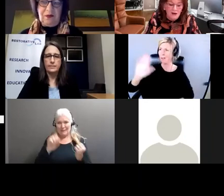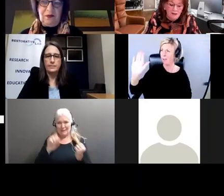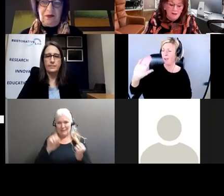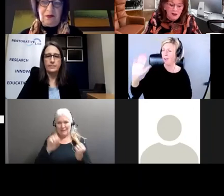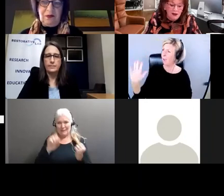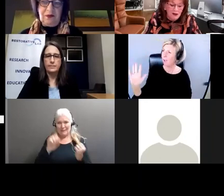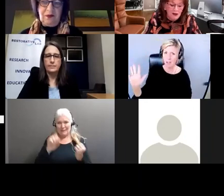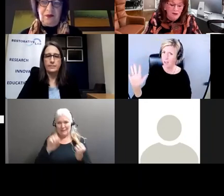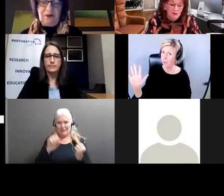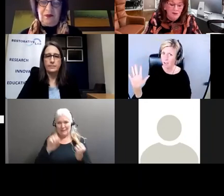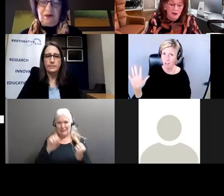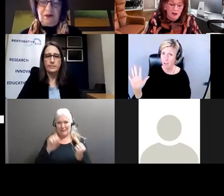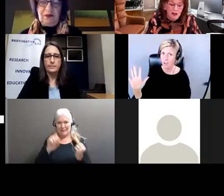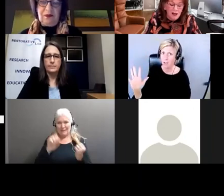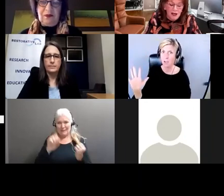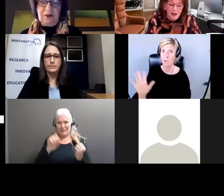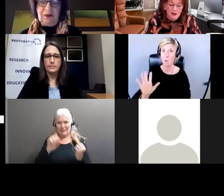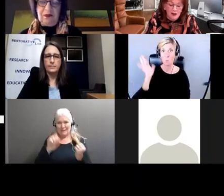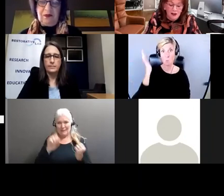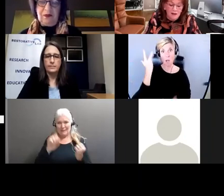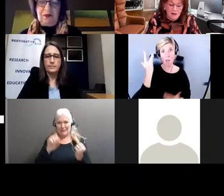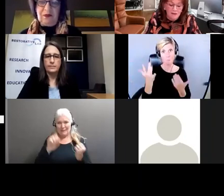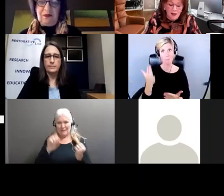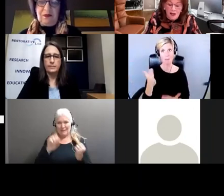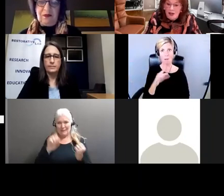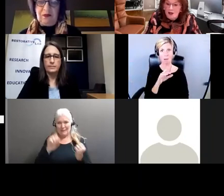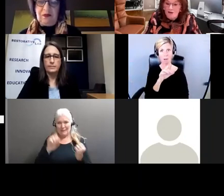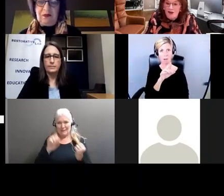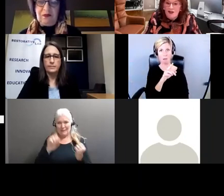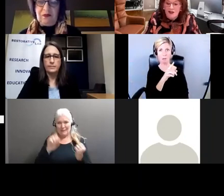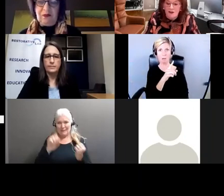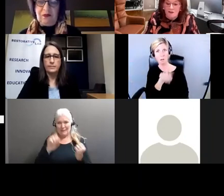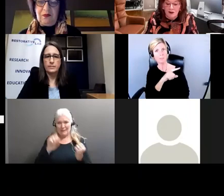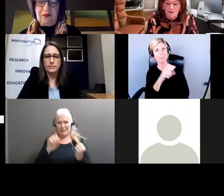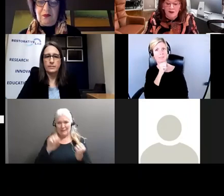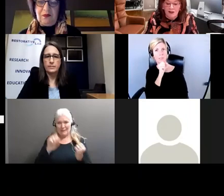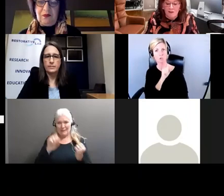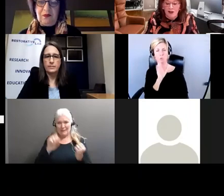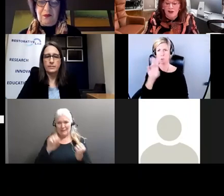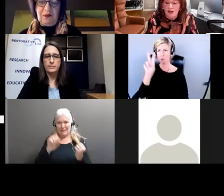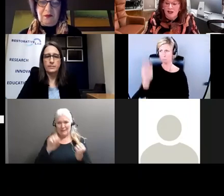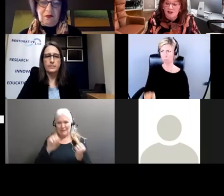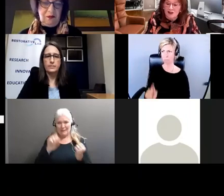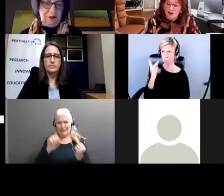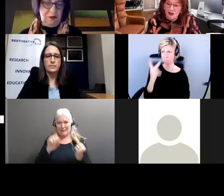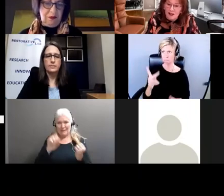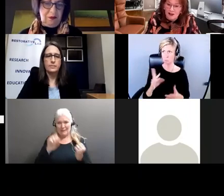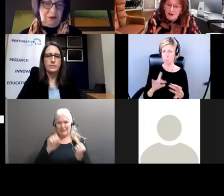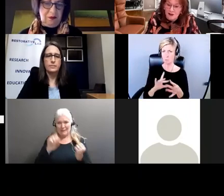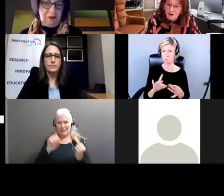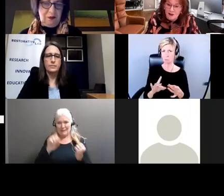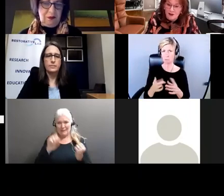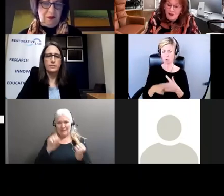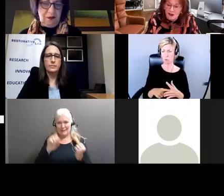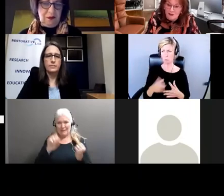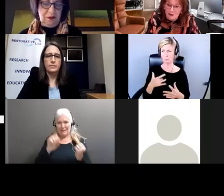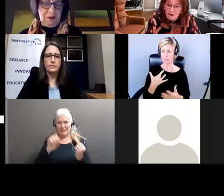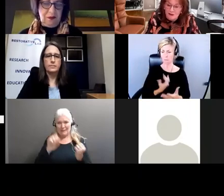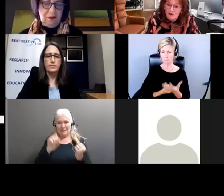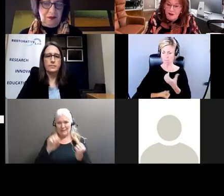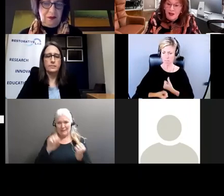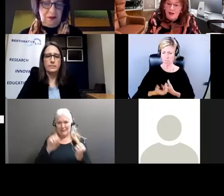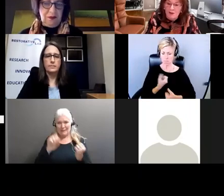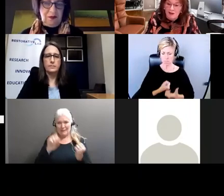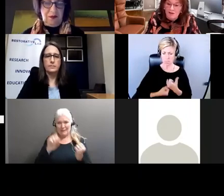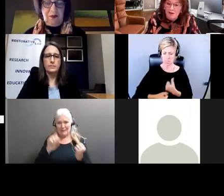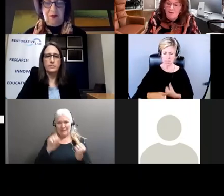and they are alone more. And addressing it wherever it is. But I think it has to start in the schools is